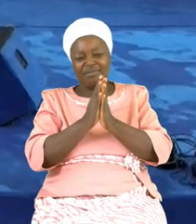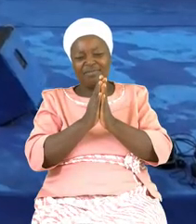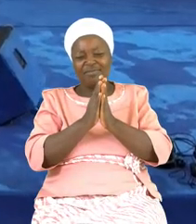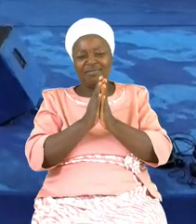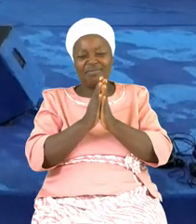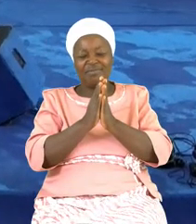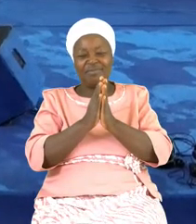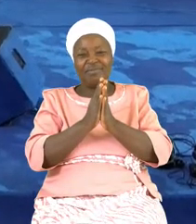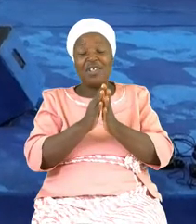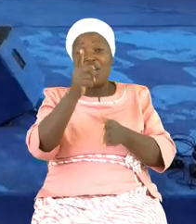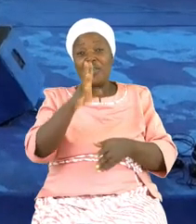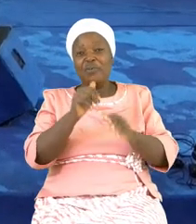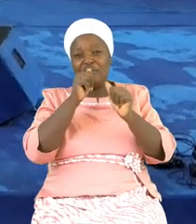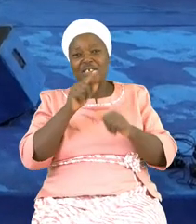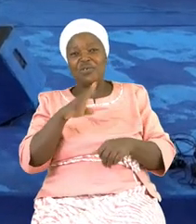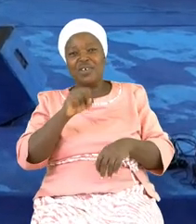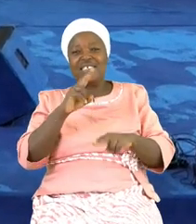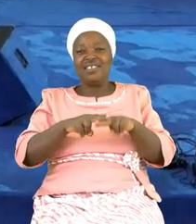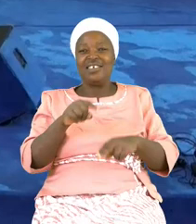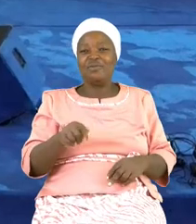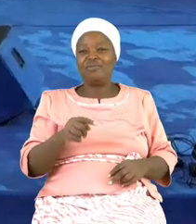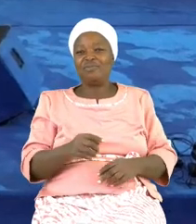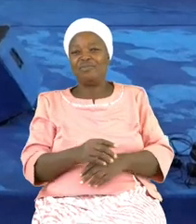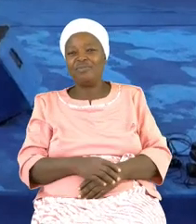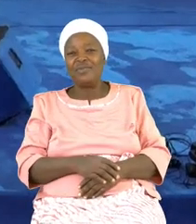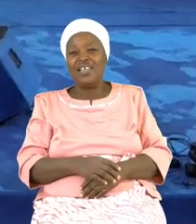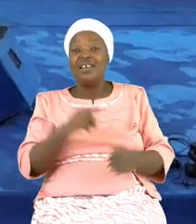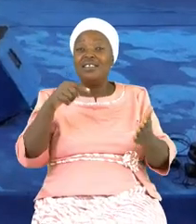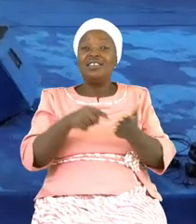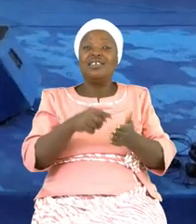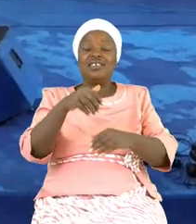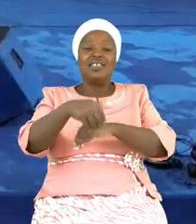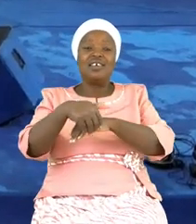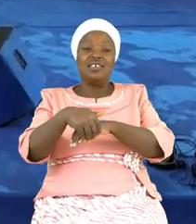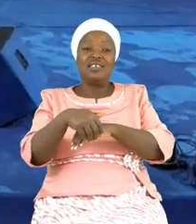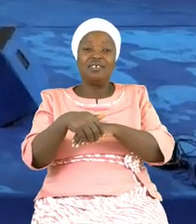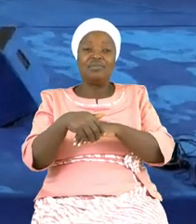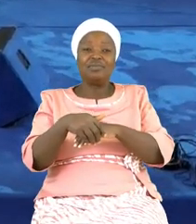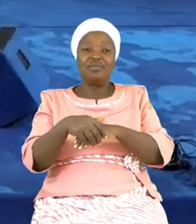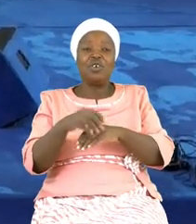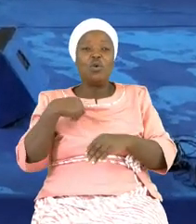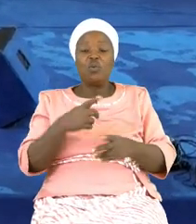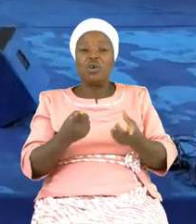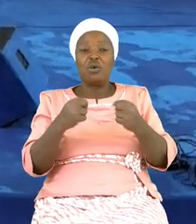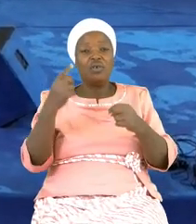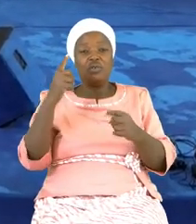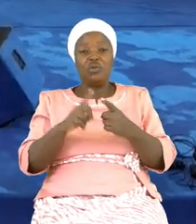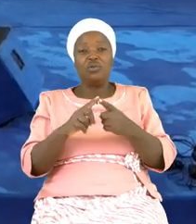God bless you. You can sit down. Tonight, we come to an important